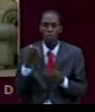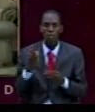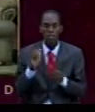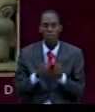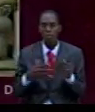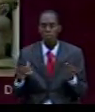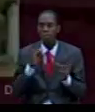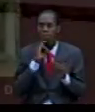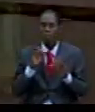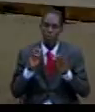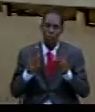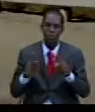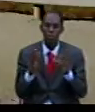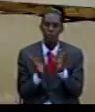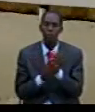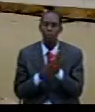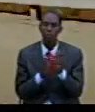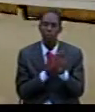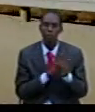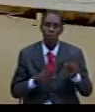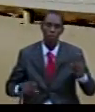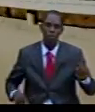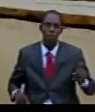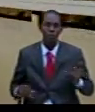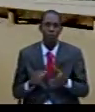fine. Praise the Lord.